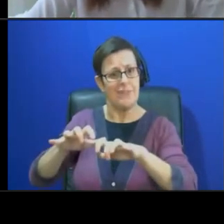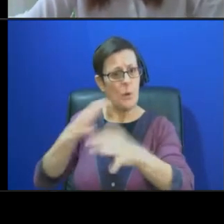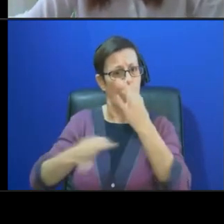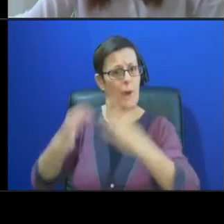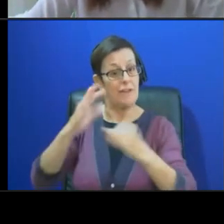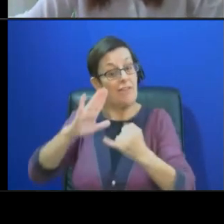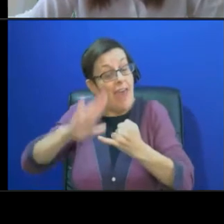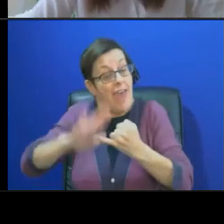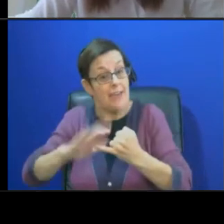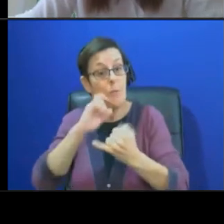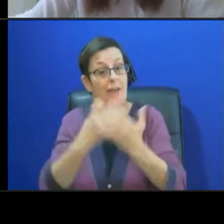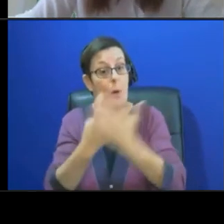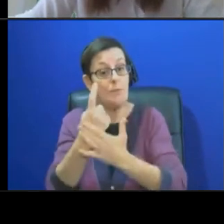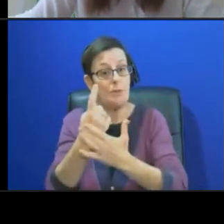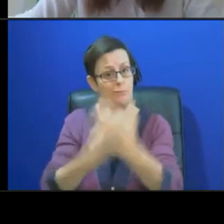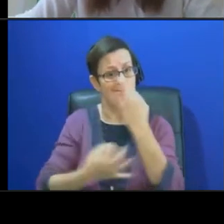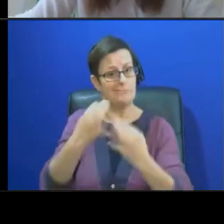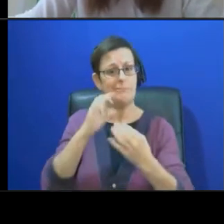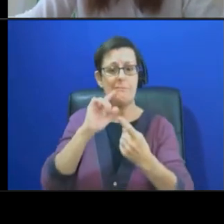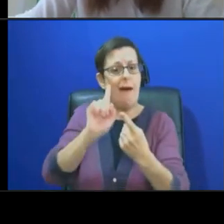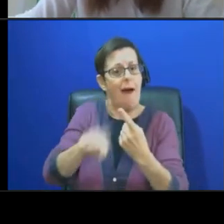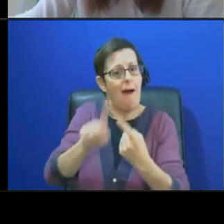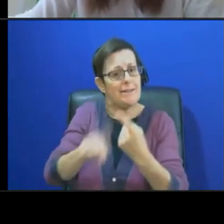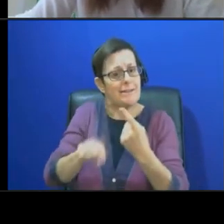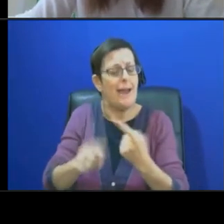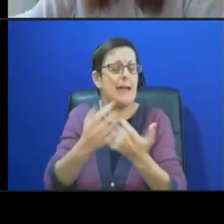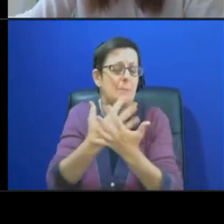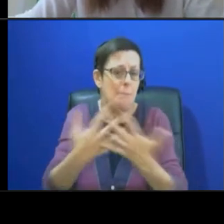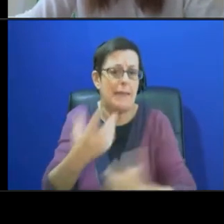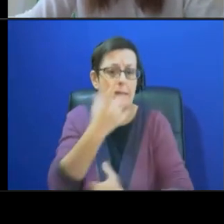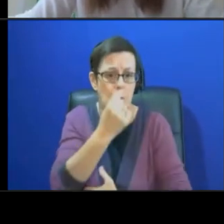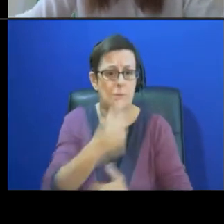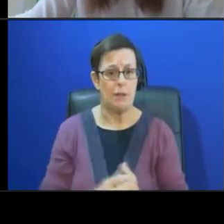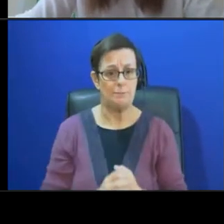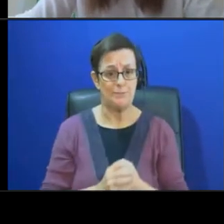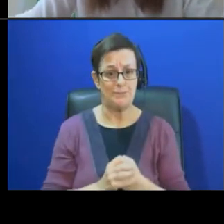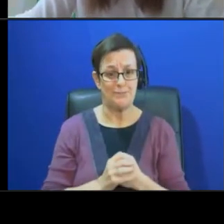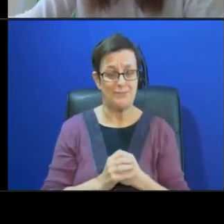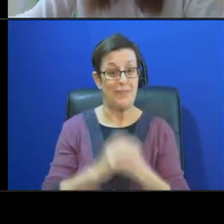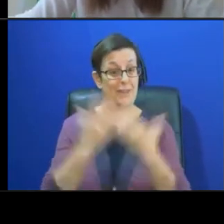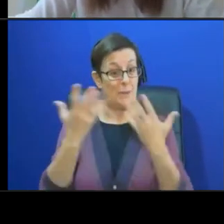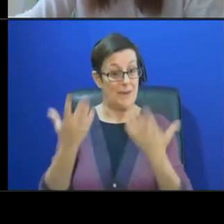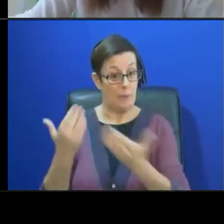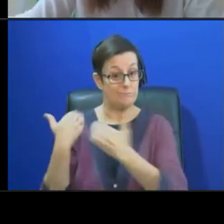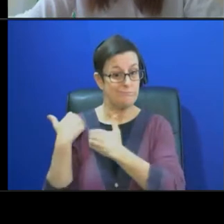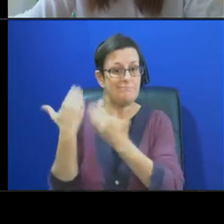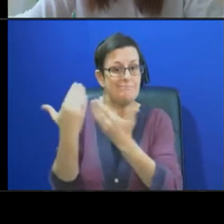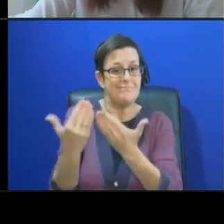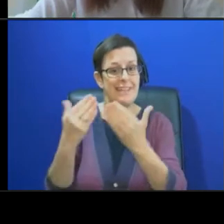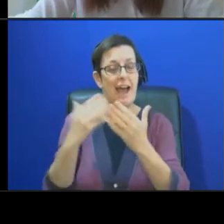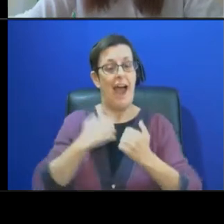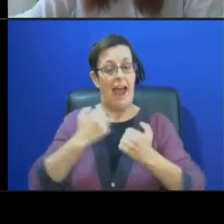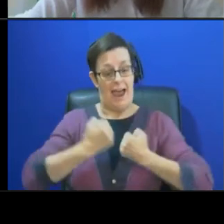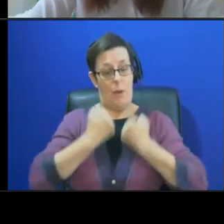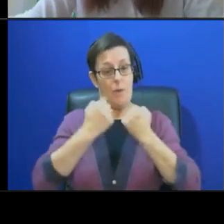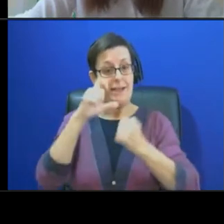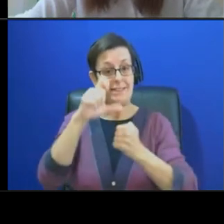to answer any of them, as many of them as possible. Now, without further ado, I will hand over to our CEO, Deborah